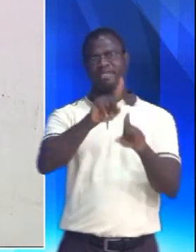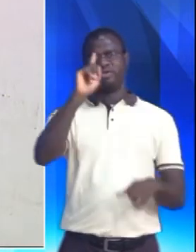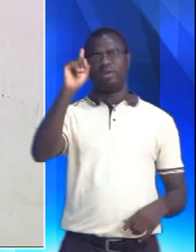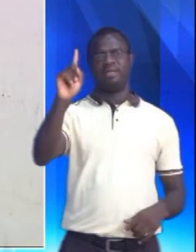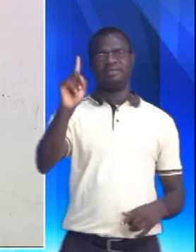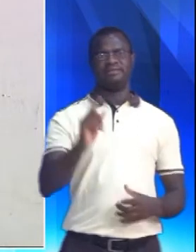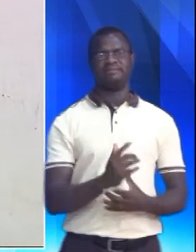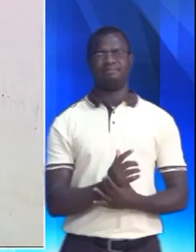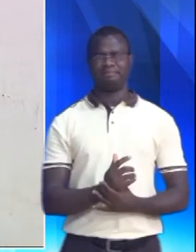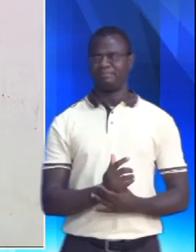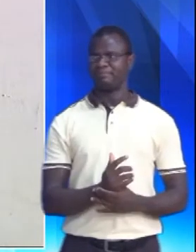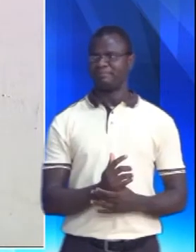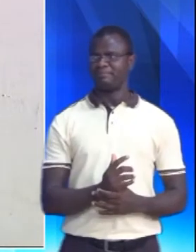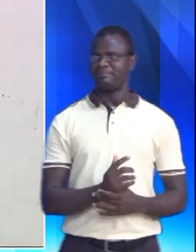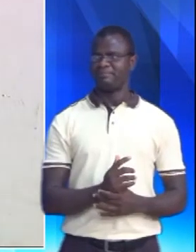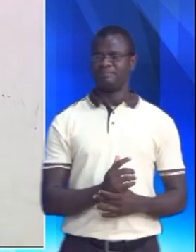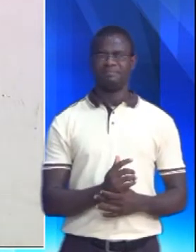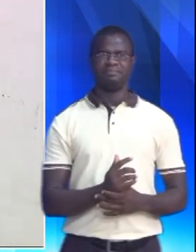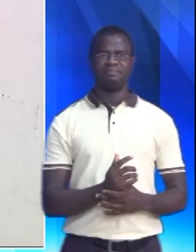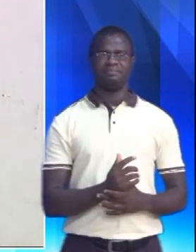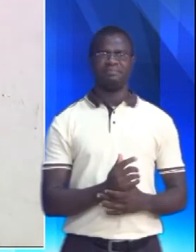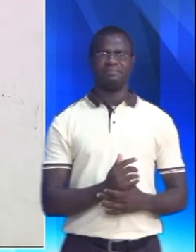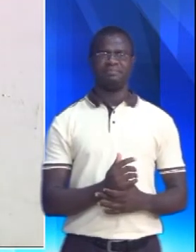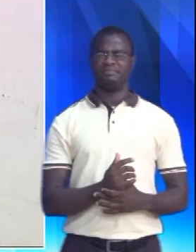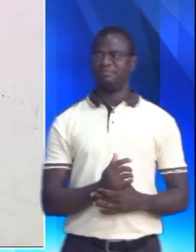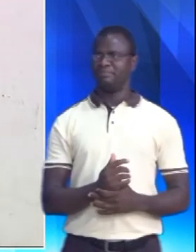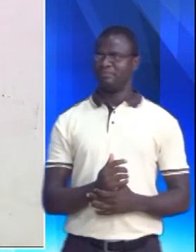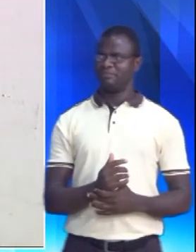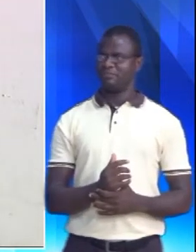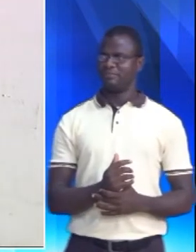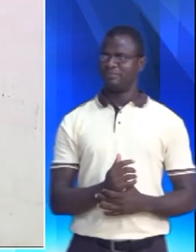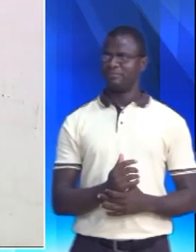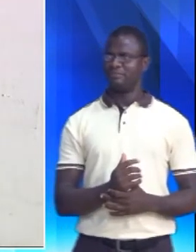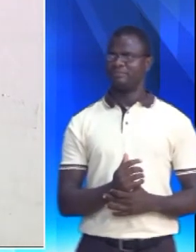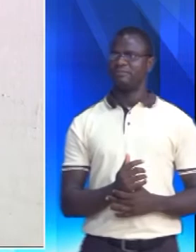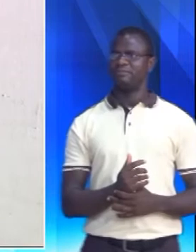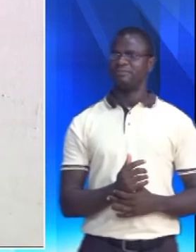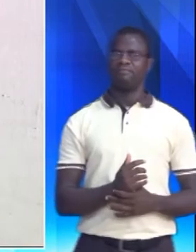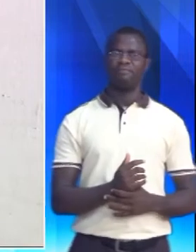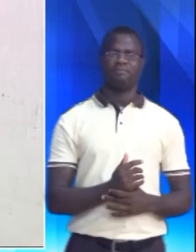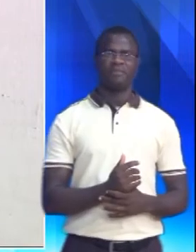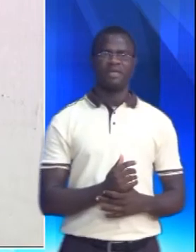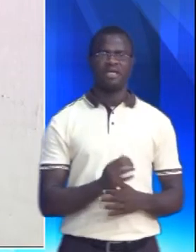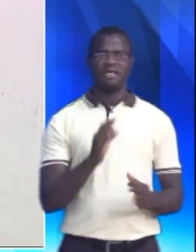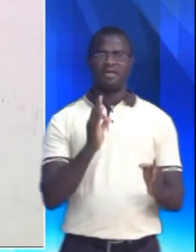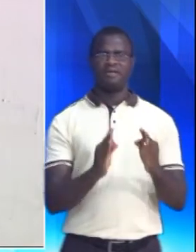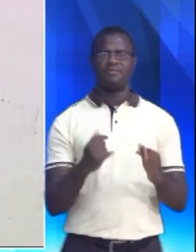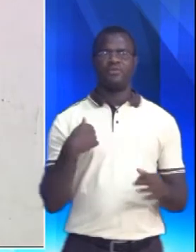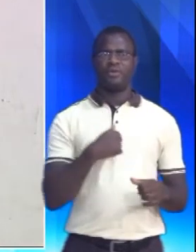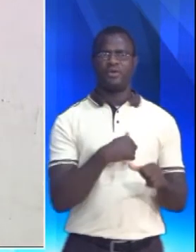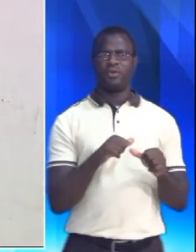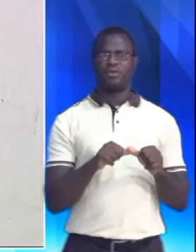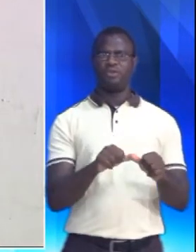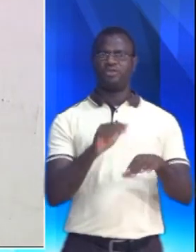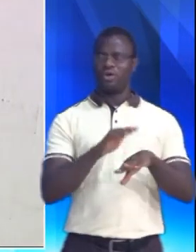number apart from 0 raised to power 0 is equal to what? 1. If we continue on